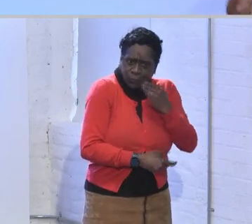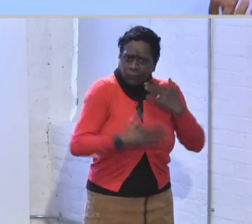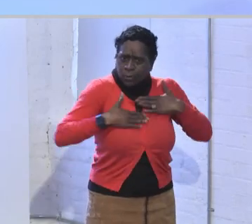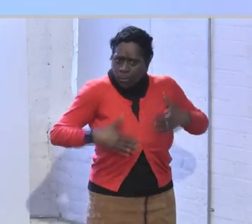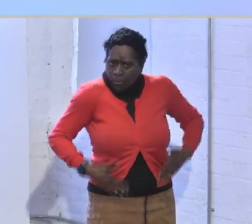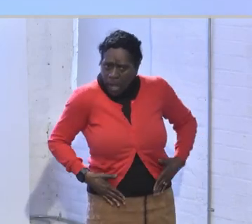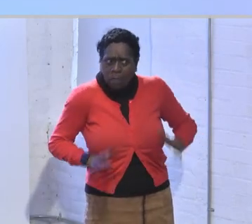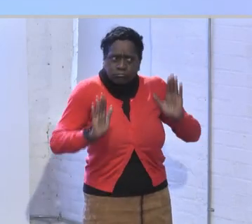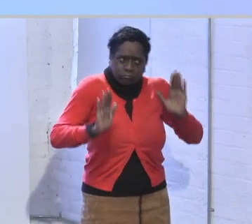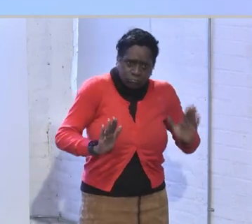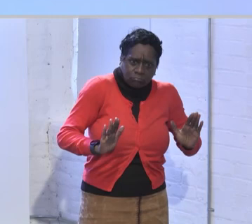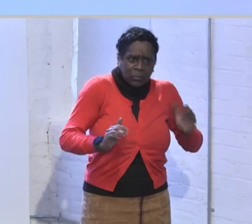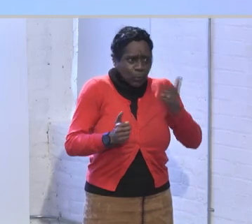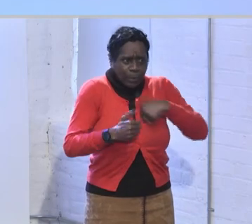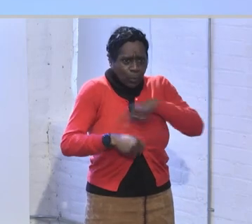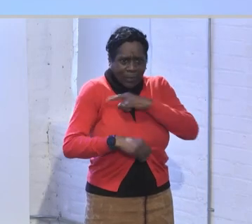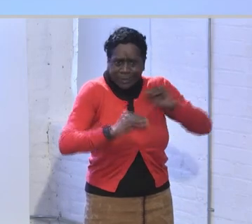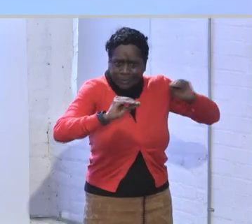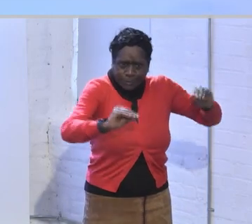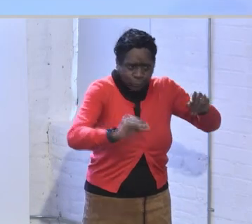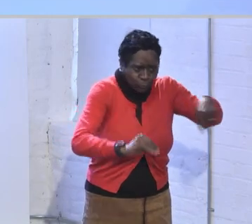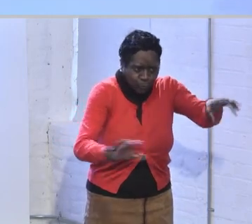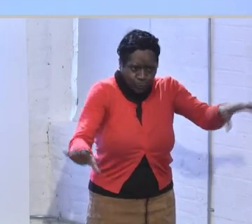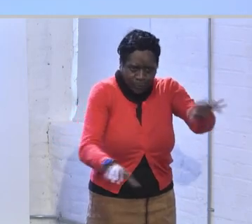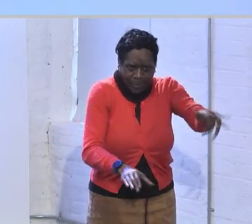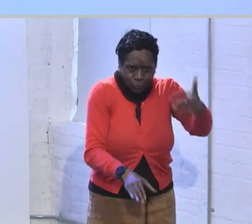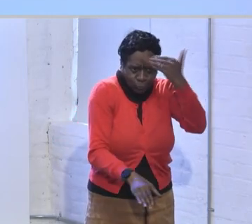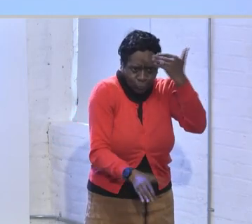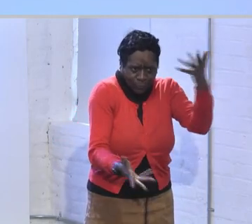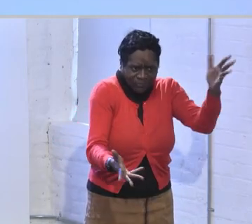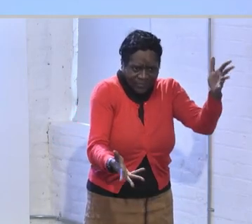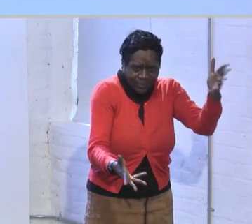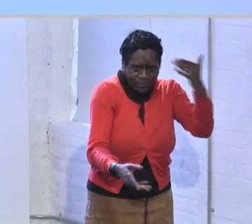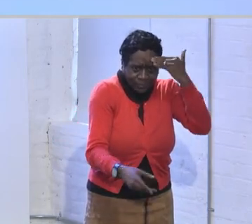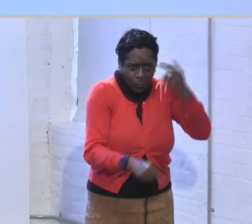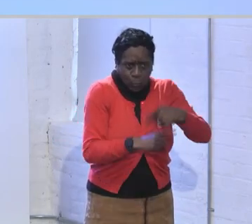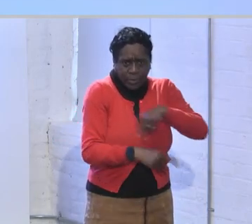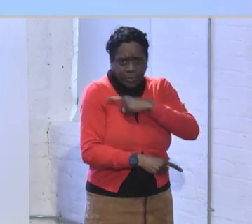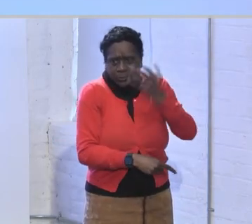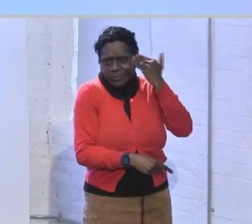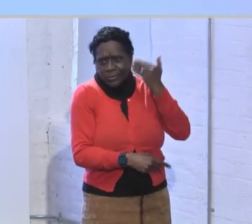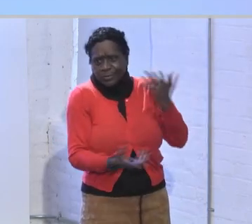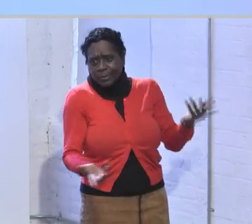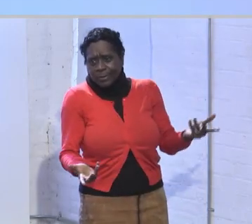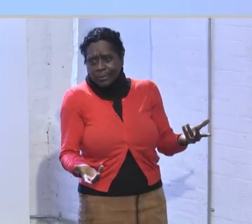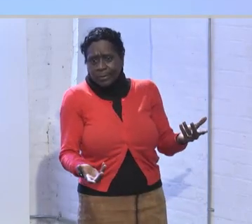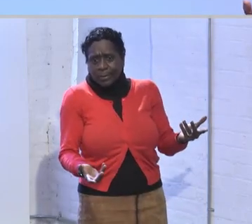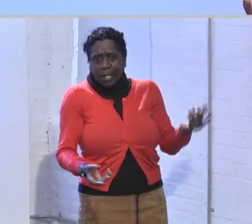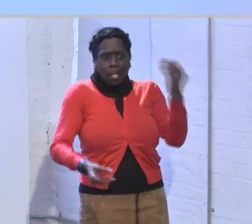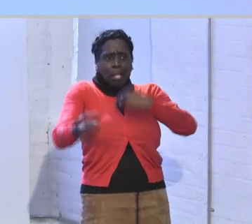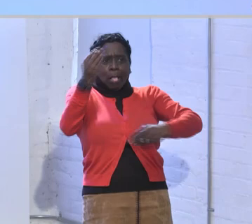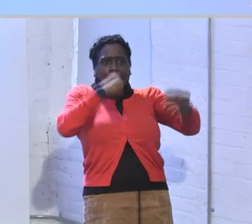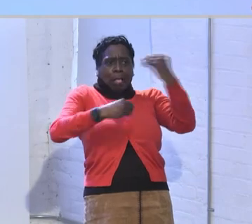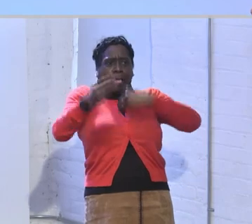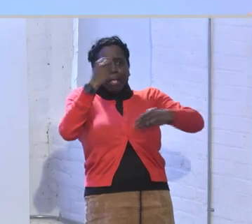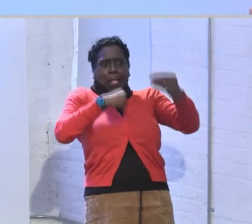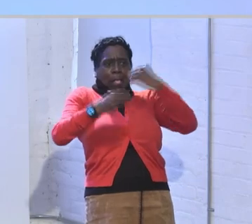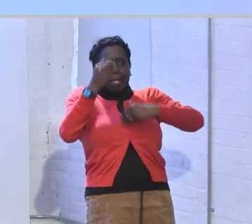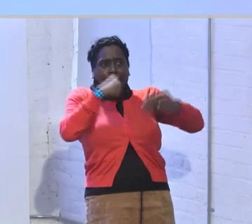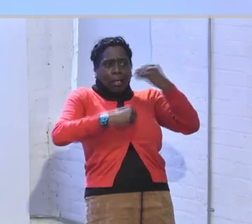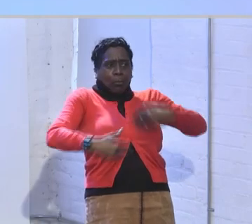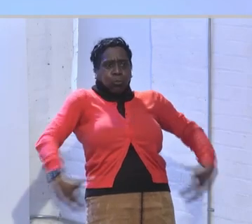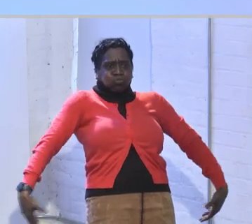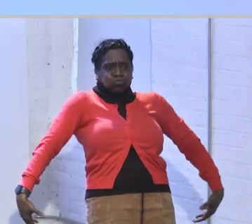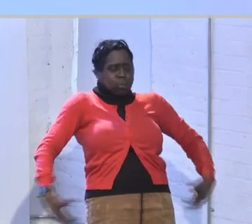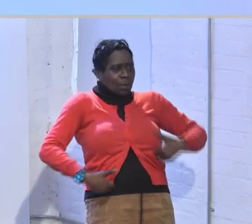I mean, no one really has to teach us and tell us. We know we shouldn't just, you know, veg out in 2024,